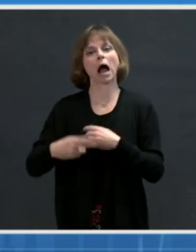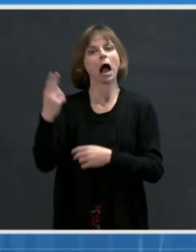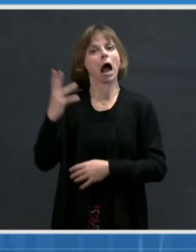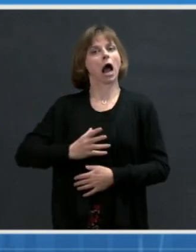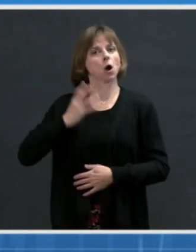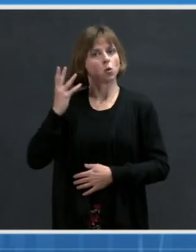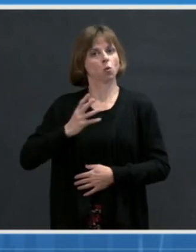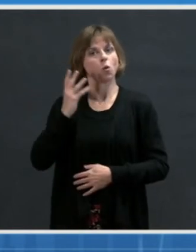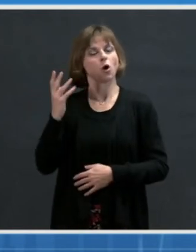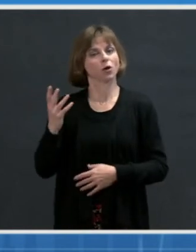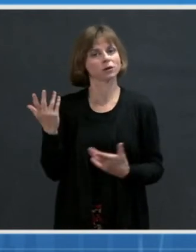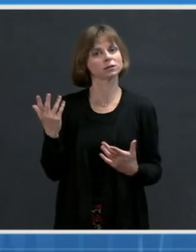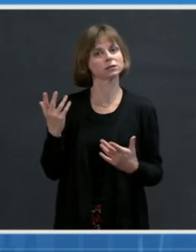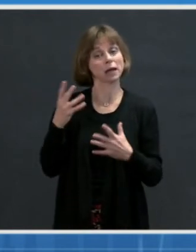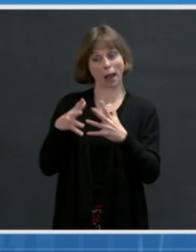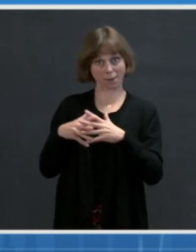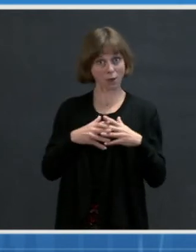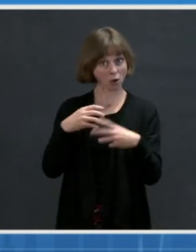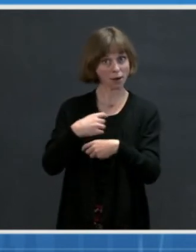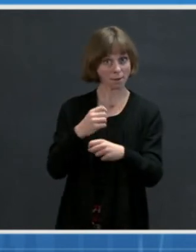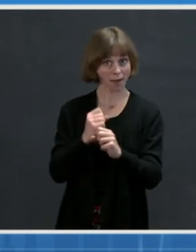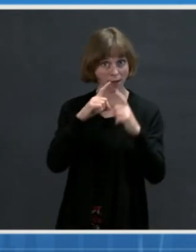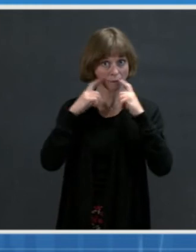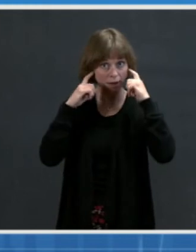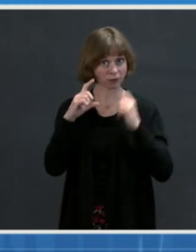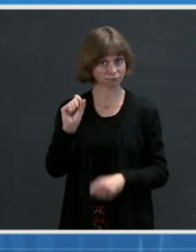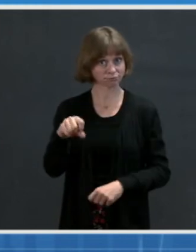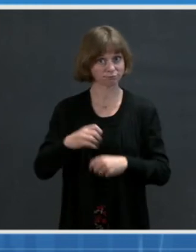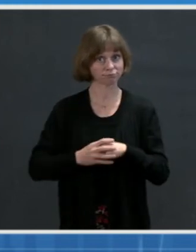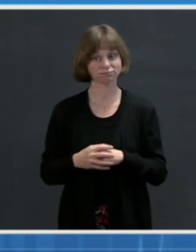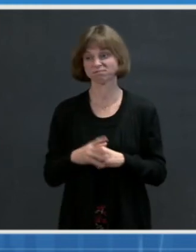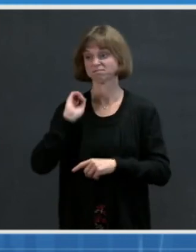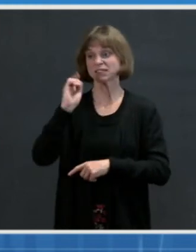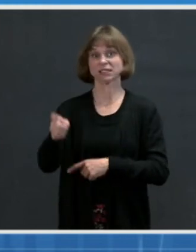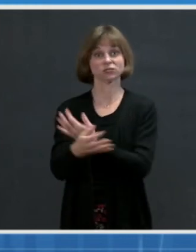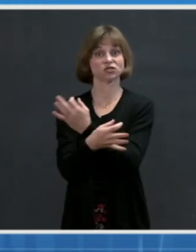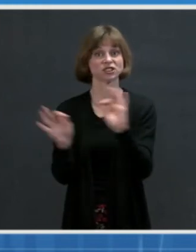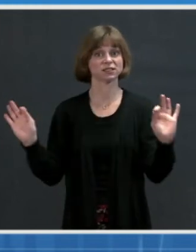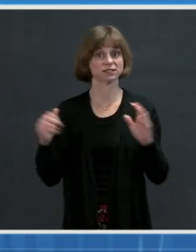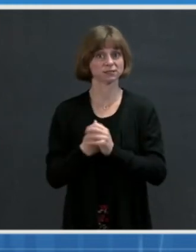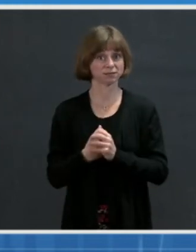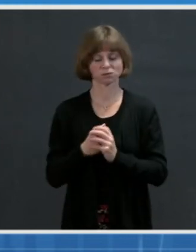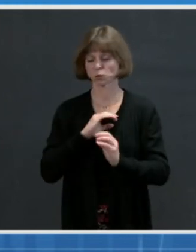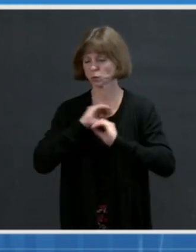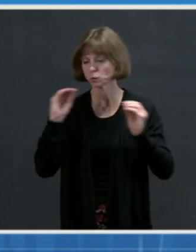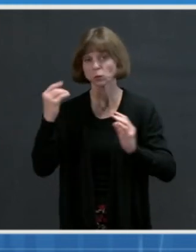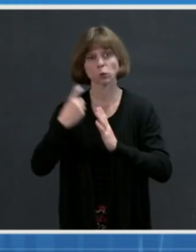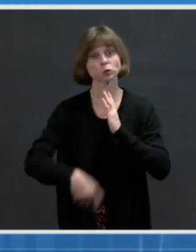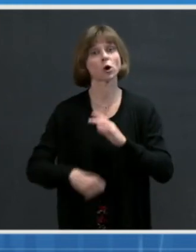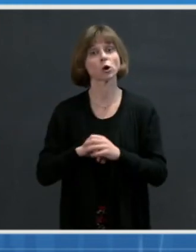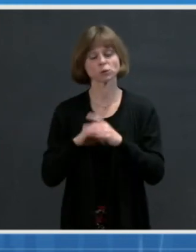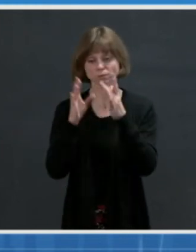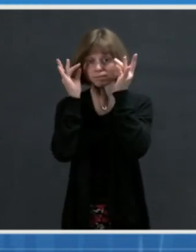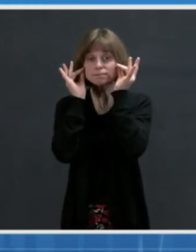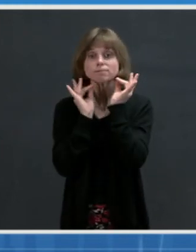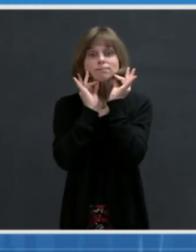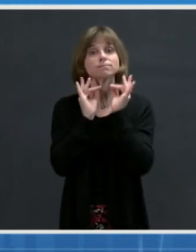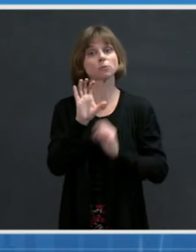American-made masks. These masks will be available at no cost. They'll be well-fitting cloth